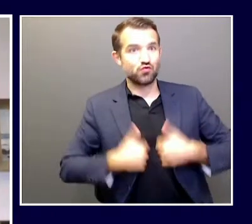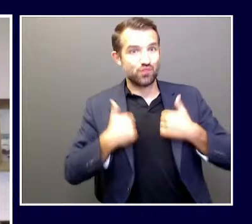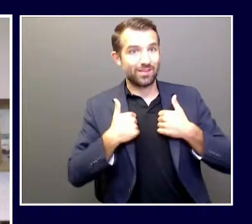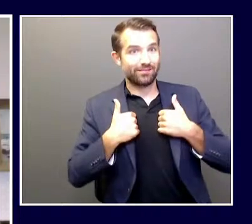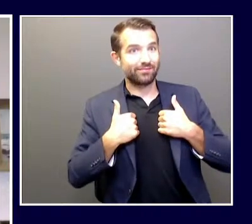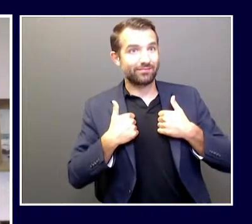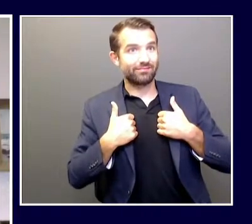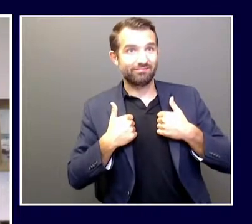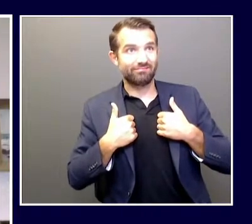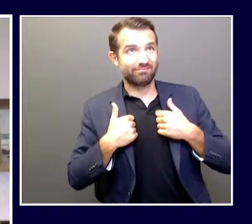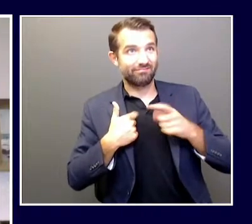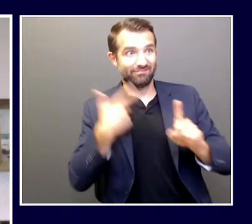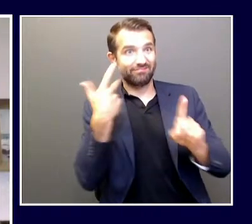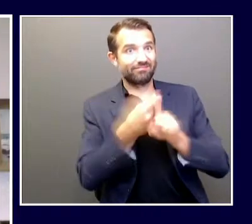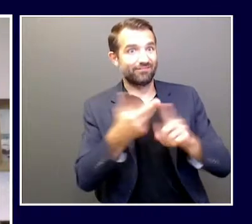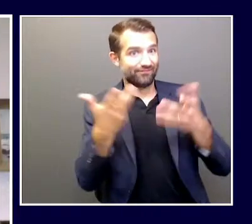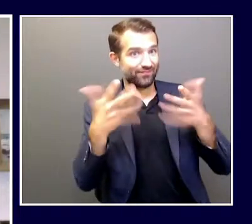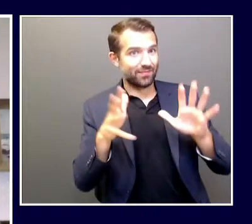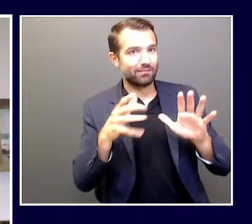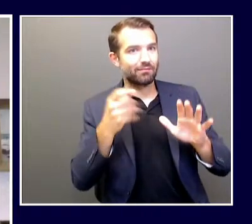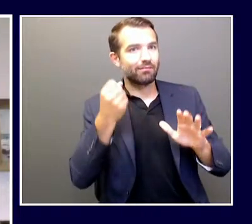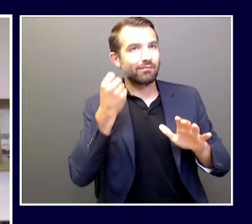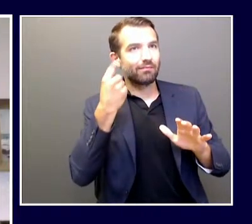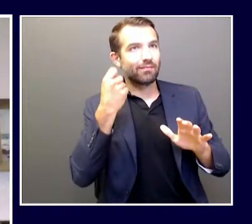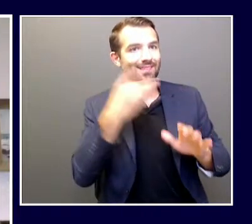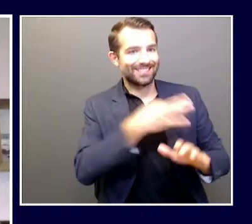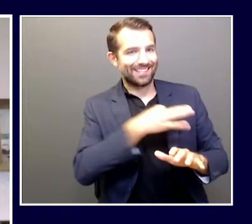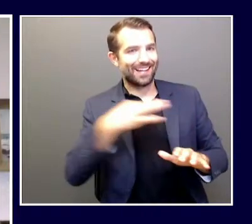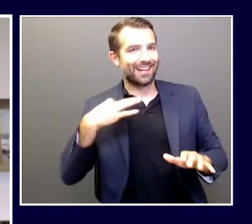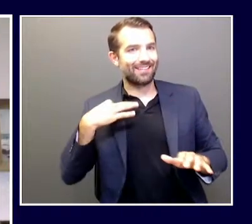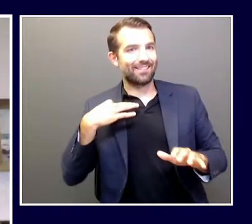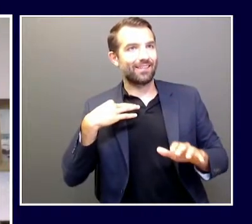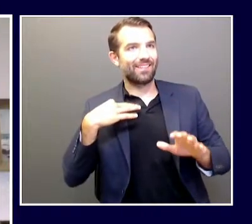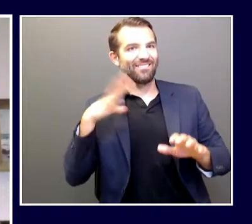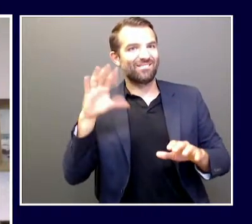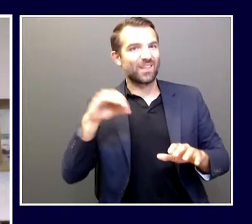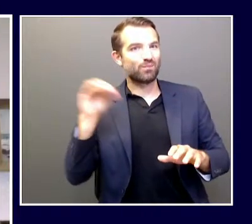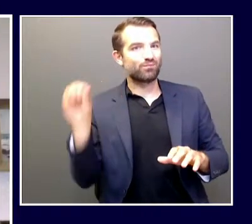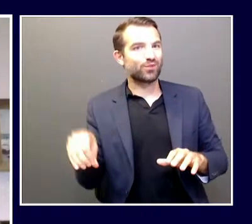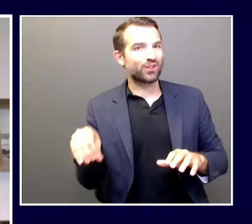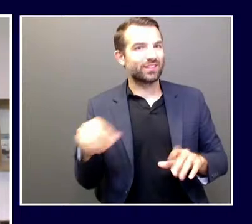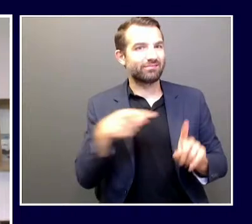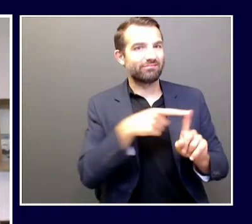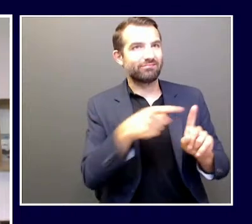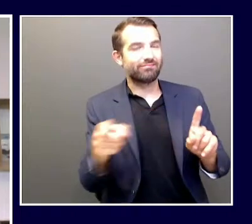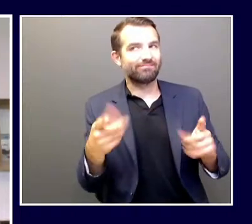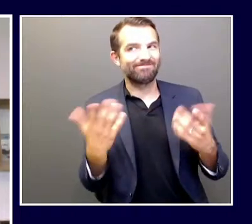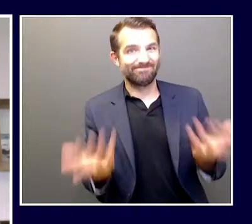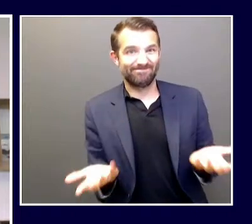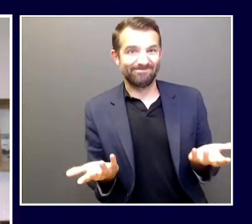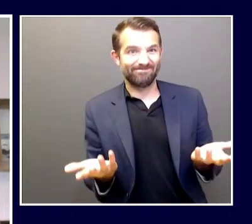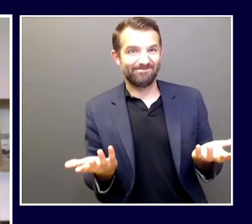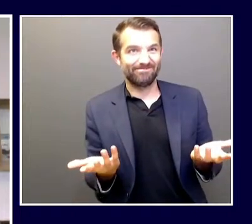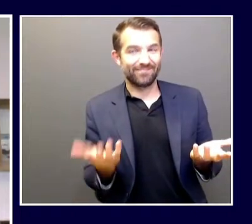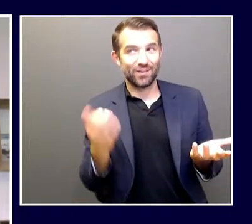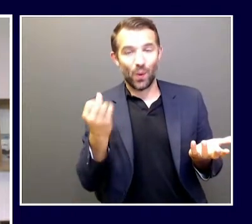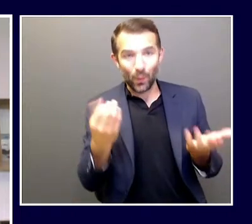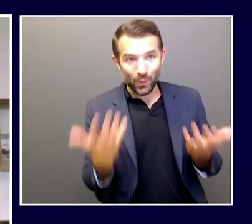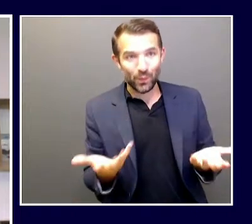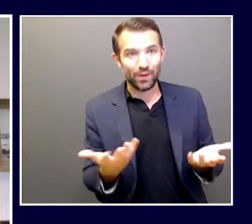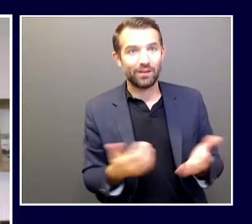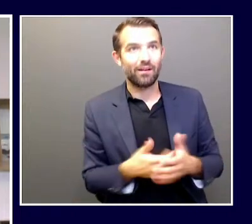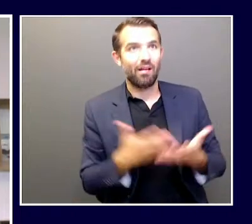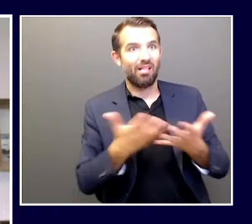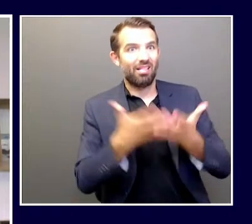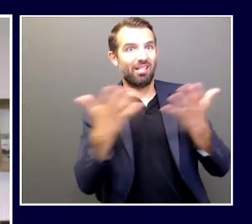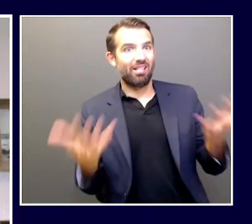vaccination rates in the 70% range. But the thing there, Kevin, is that with the Delta variant, the rate that you need to be